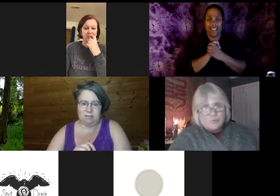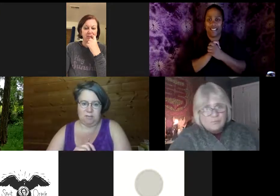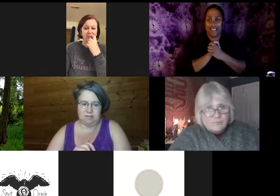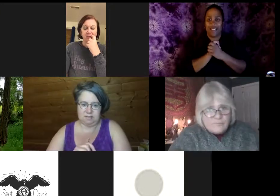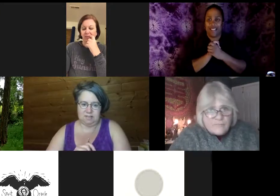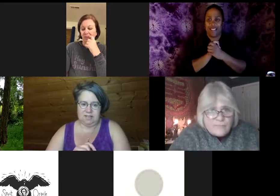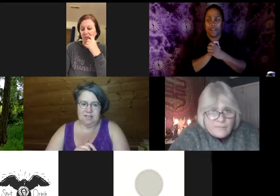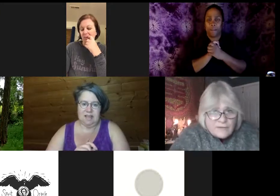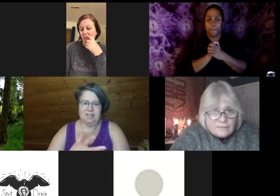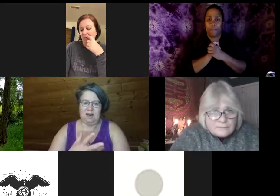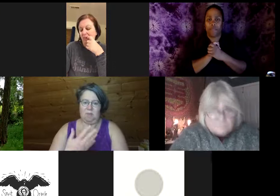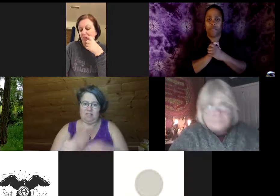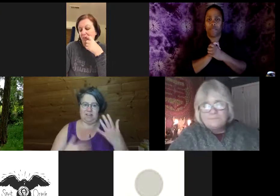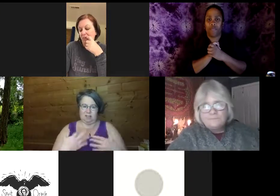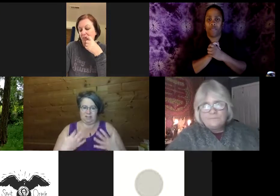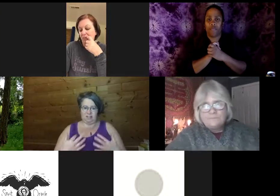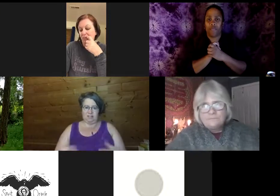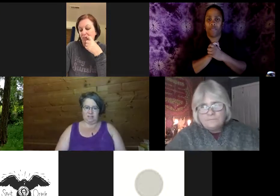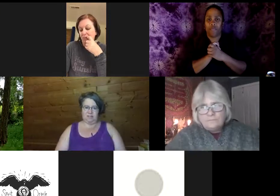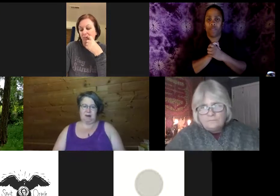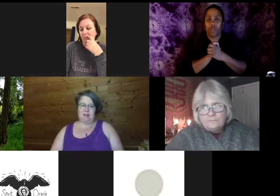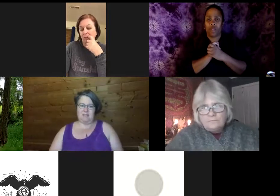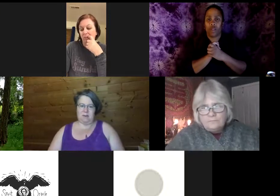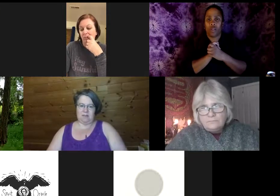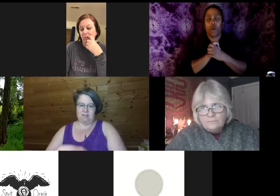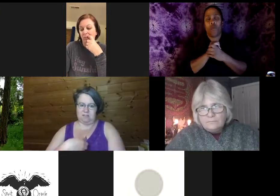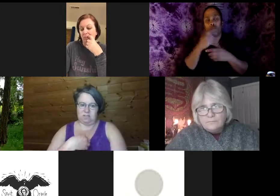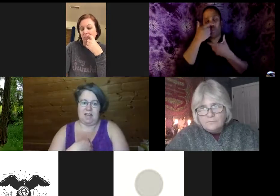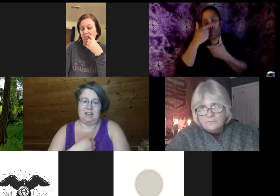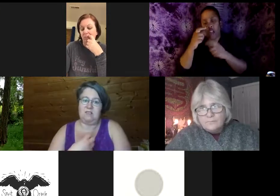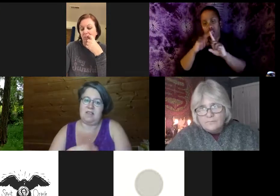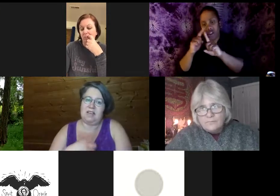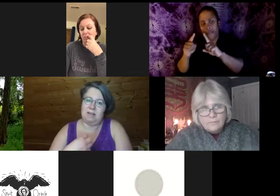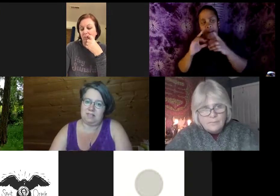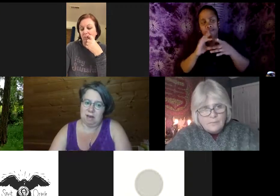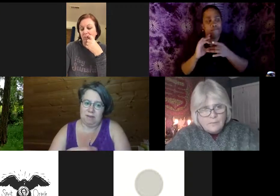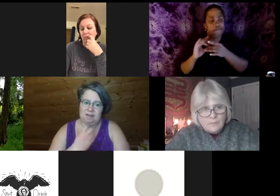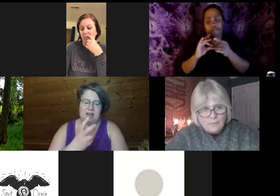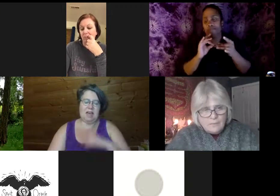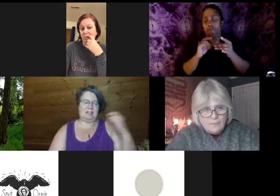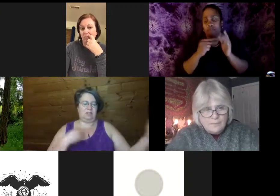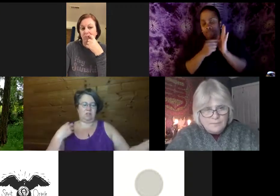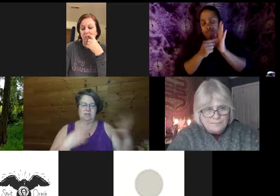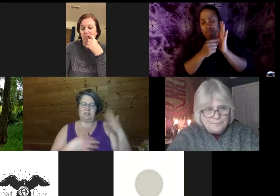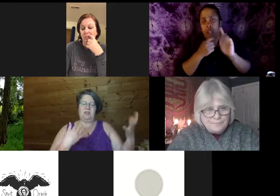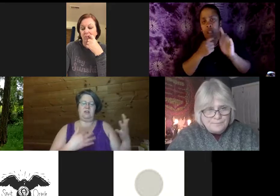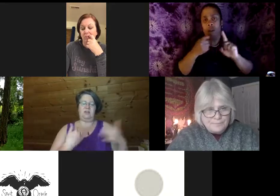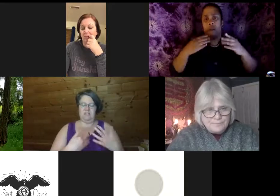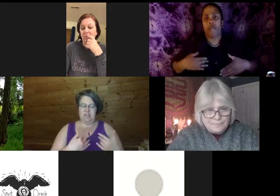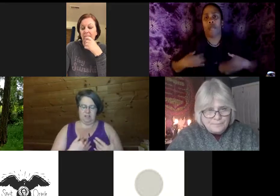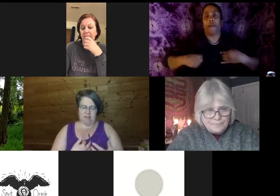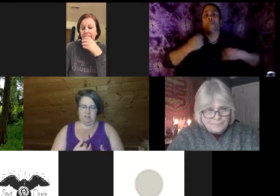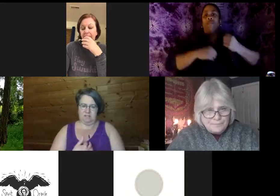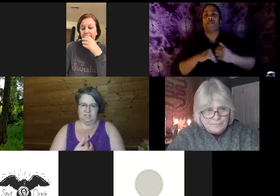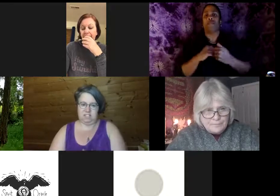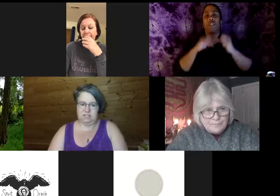useful in the moment. And then watching all the subtle cues of the body of how we let ourselves do that. And if you're thinking about the topic as you do this, you can